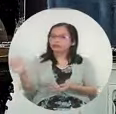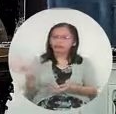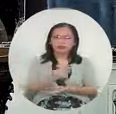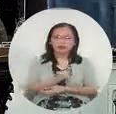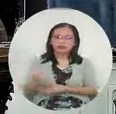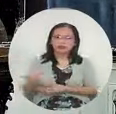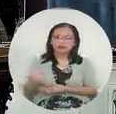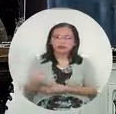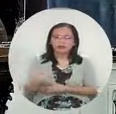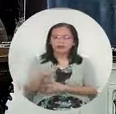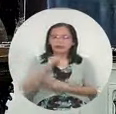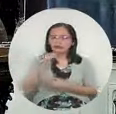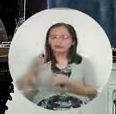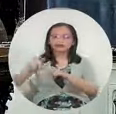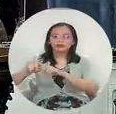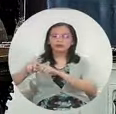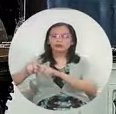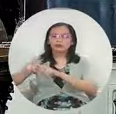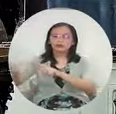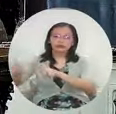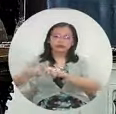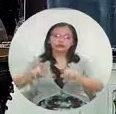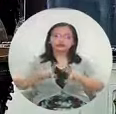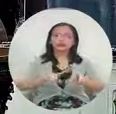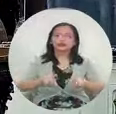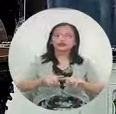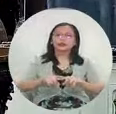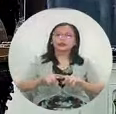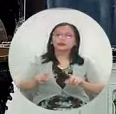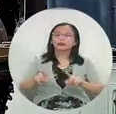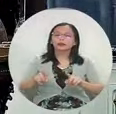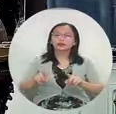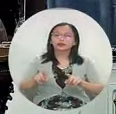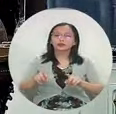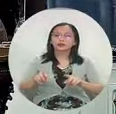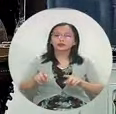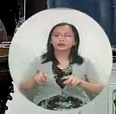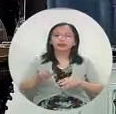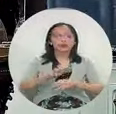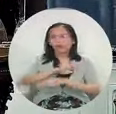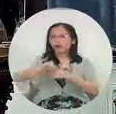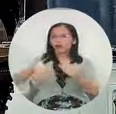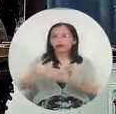Amen. The message of Brother Marlon, Brother Tobal, Brother Sherwin,